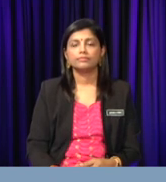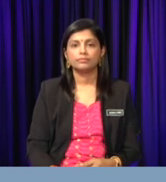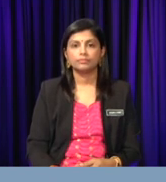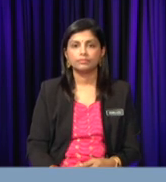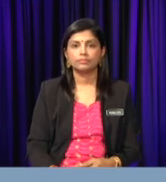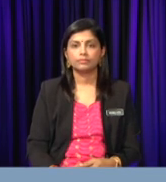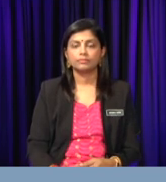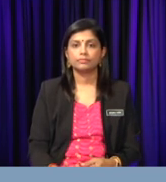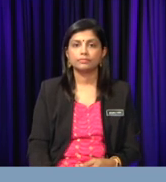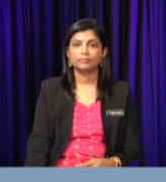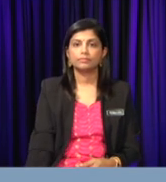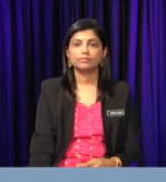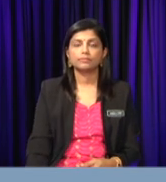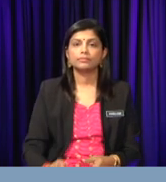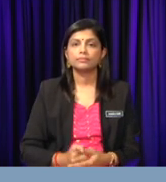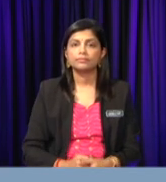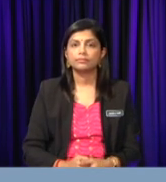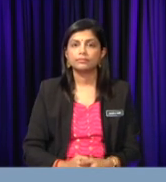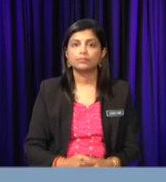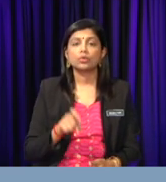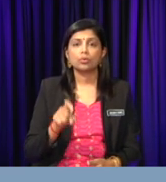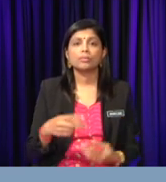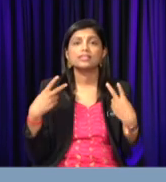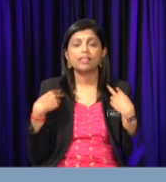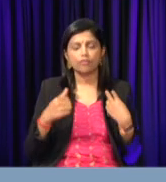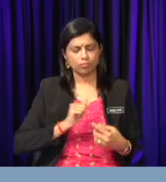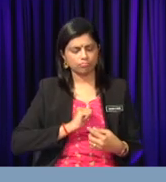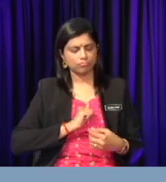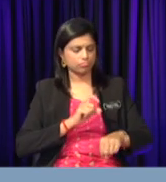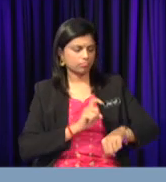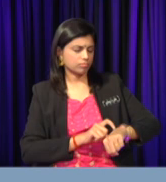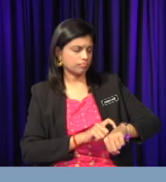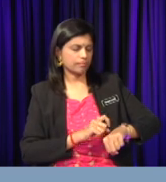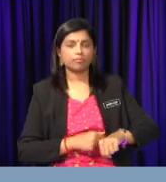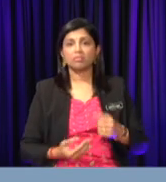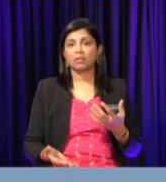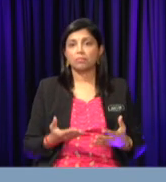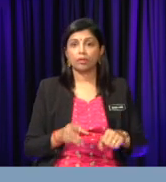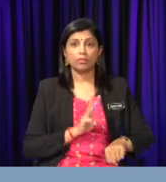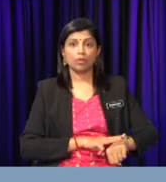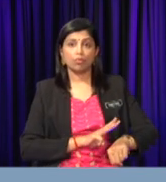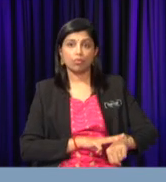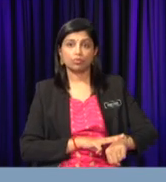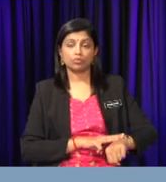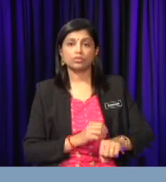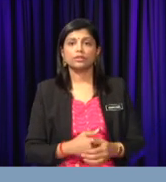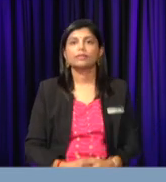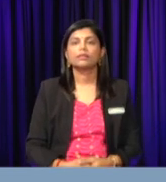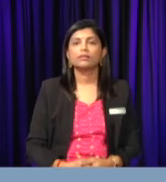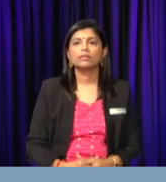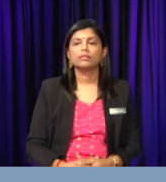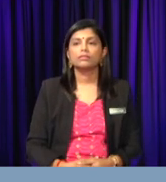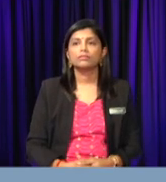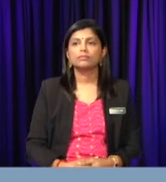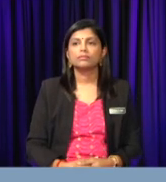helpful for you to have your own timer. Maybe a watch, a digital watch, if you can. So